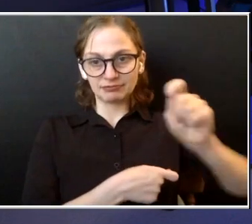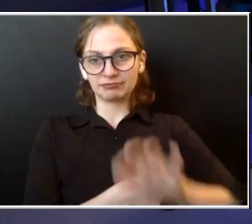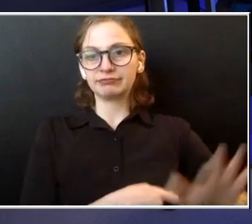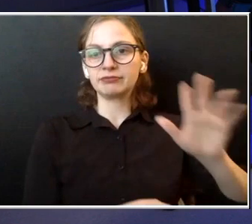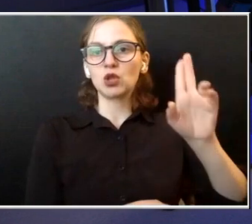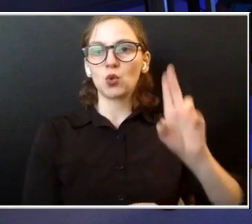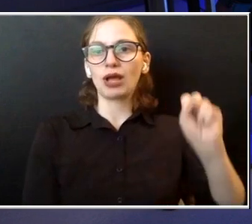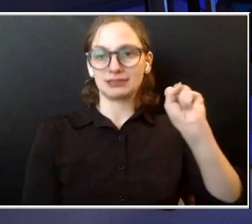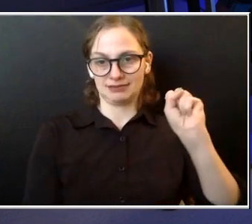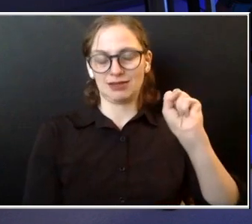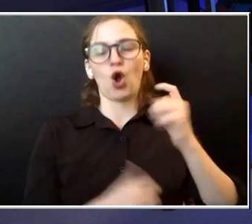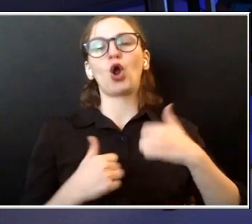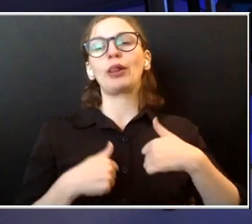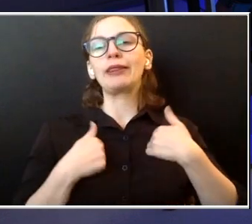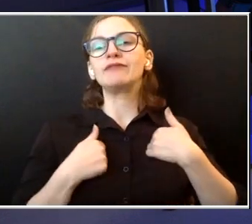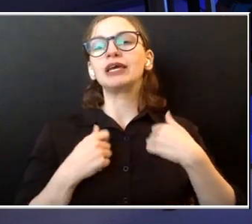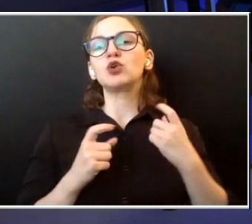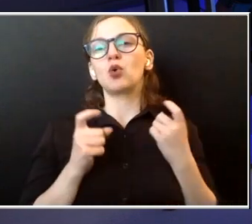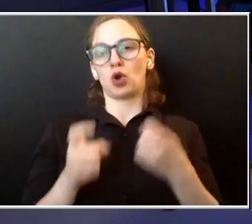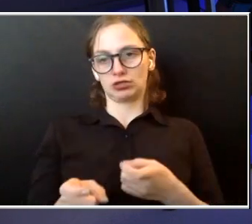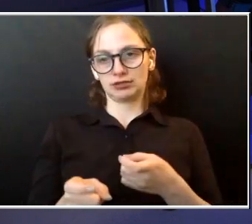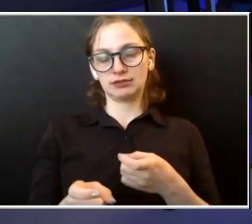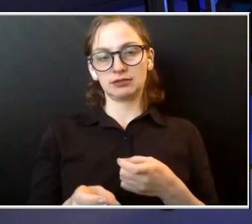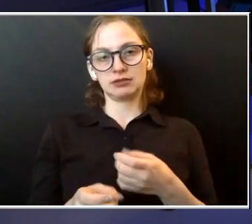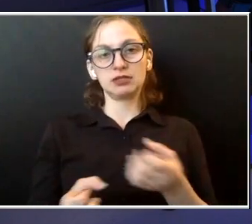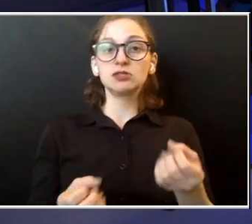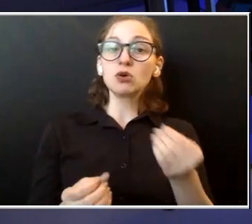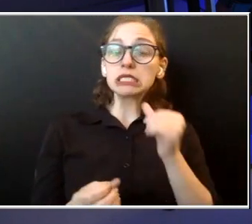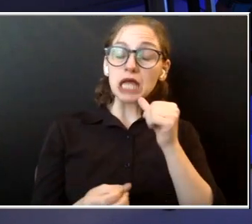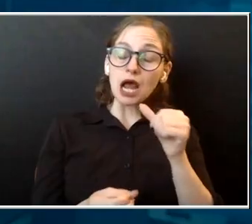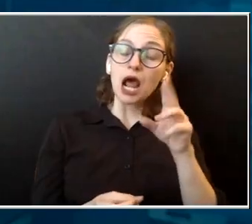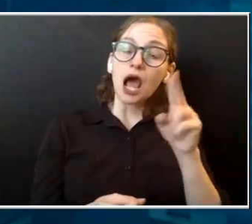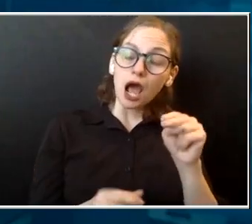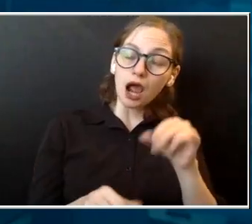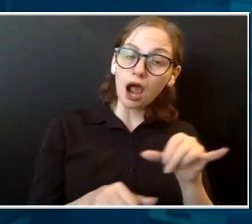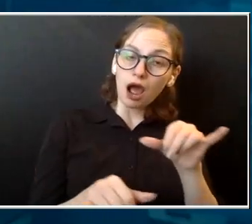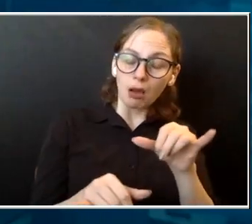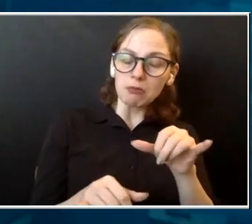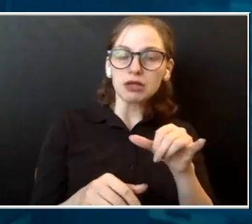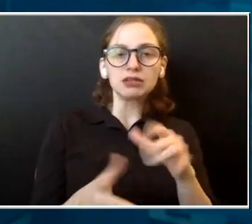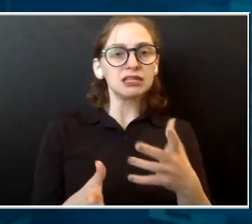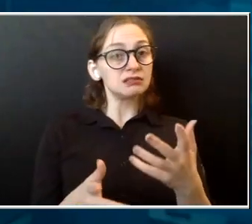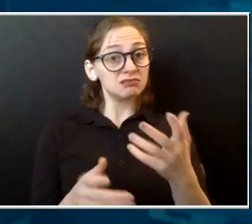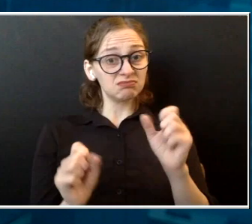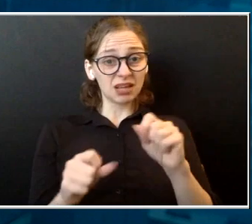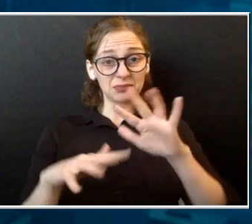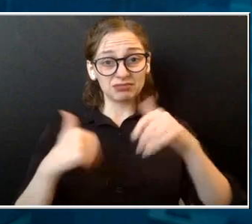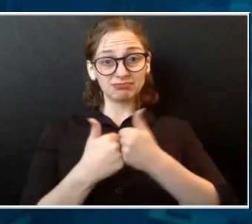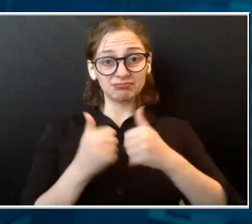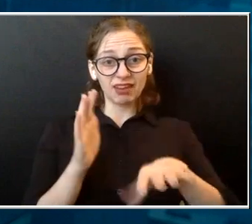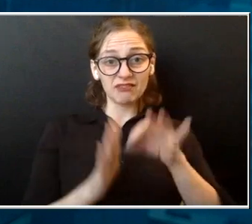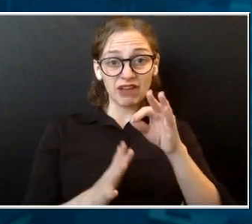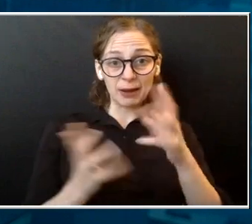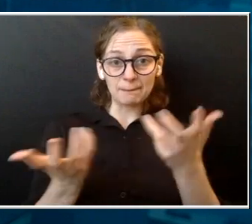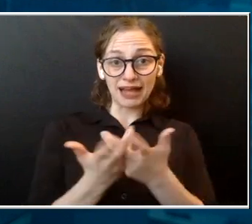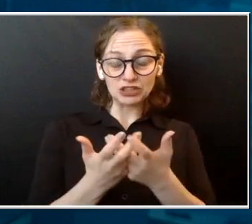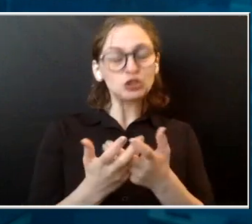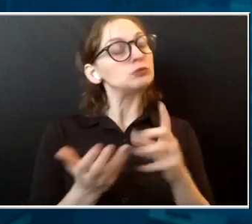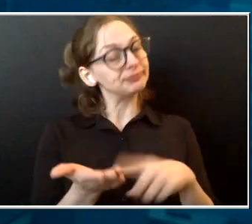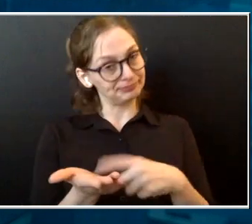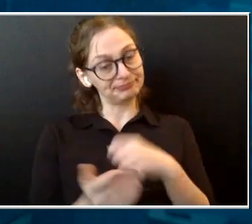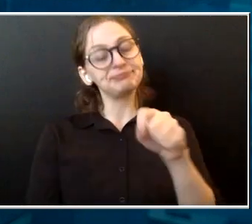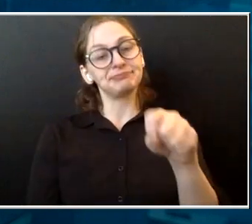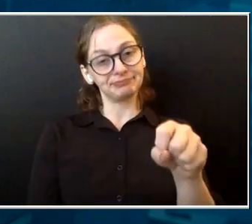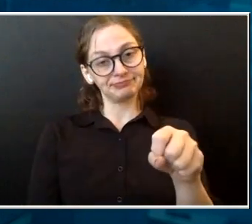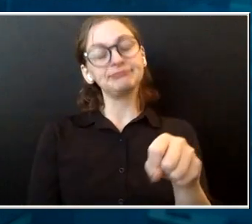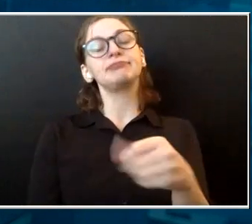not uncommon, not the most common. Is it tough to find a match? It sometimes is. We have a lot of programs out there where, yes, people